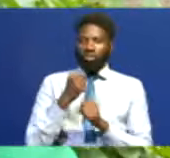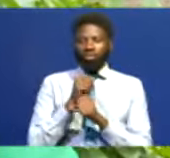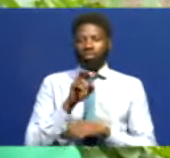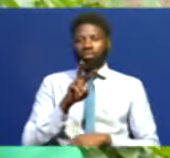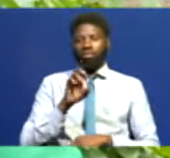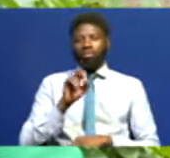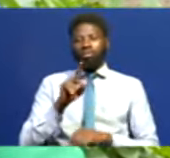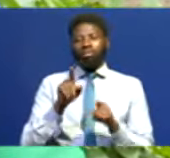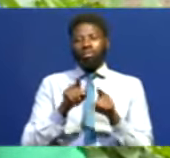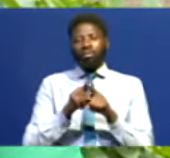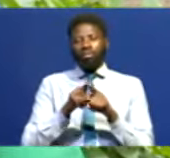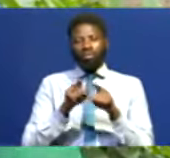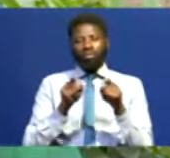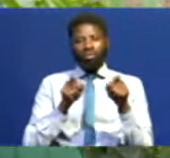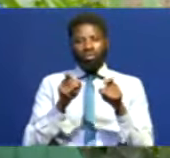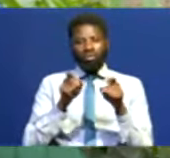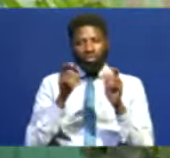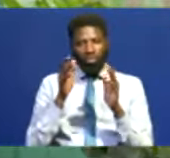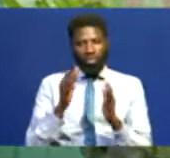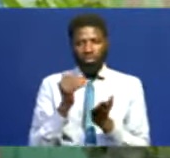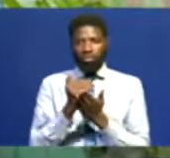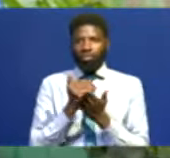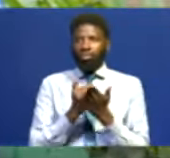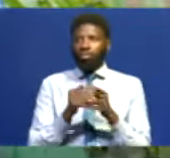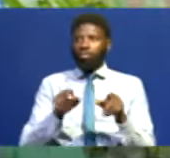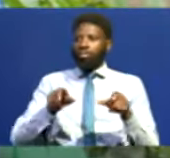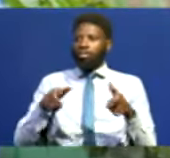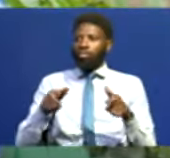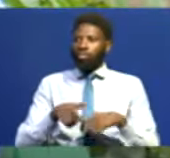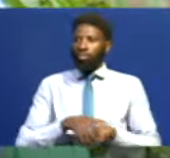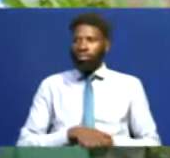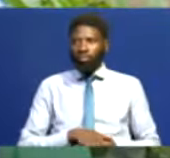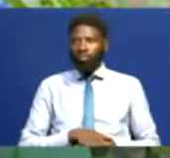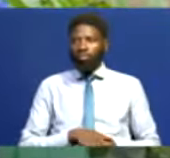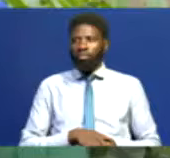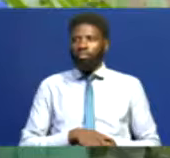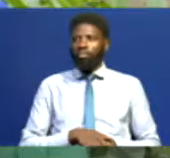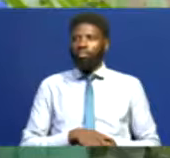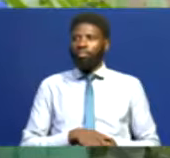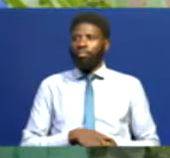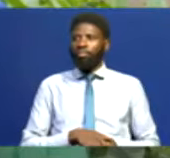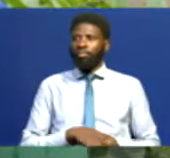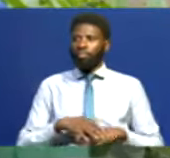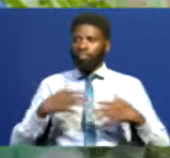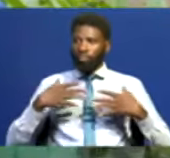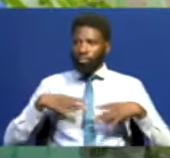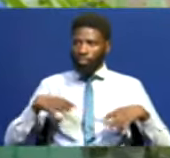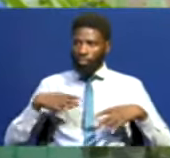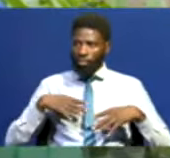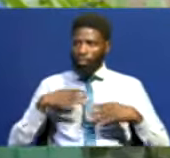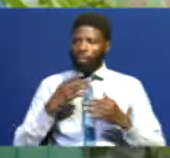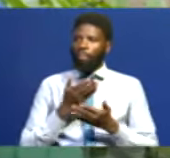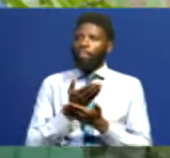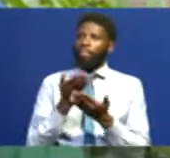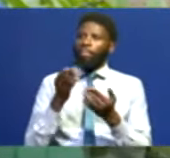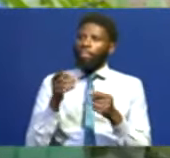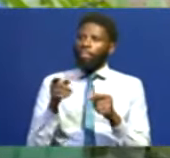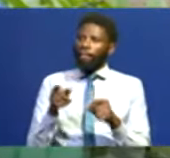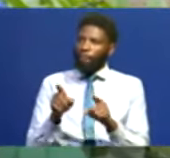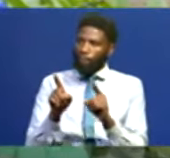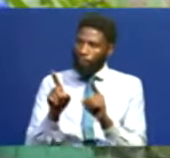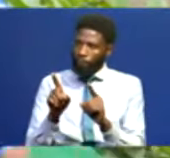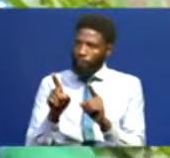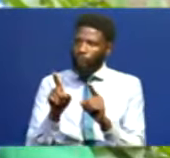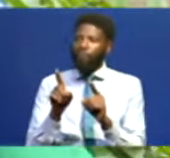radio. And of course Kenyans were, the citizens were very alienated from it